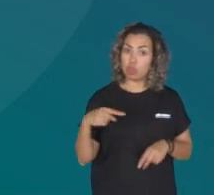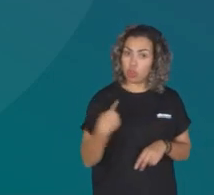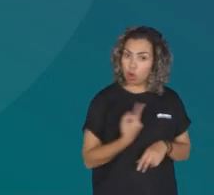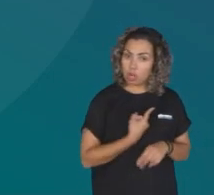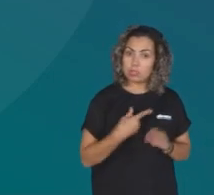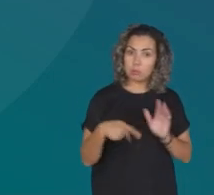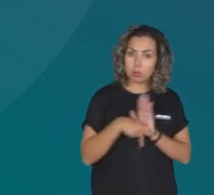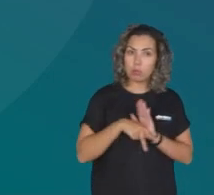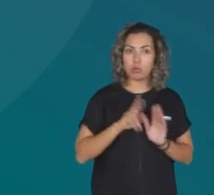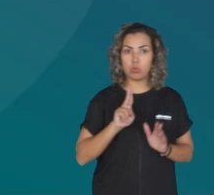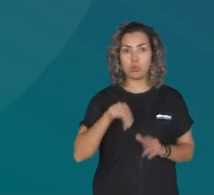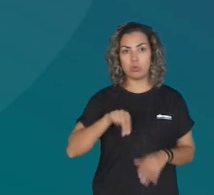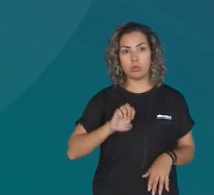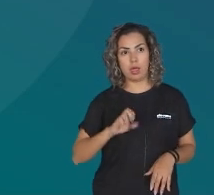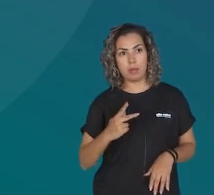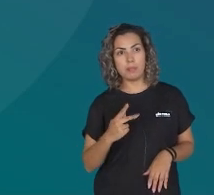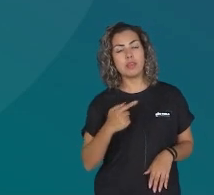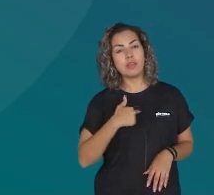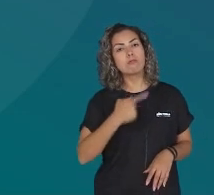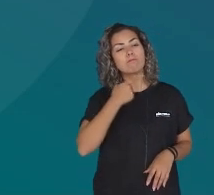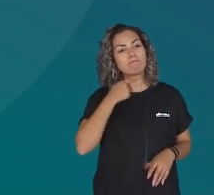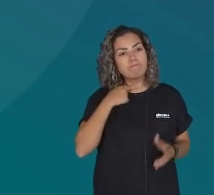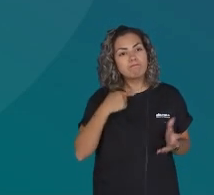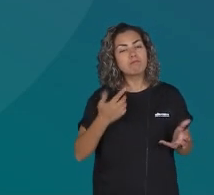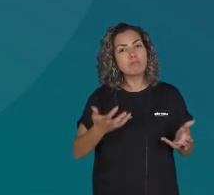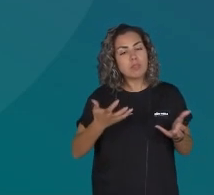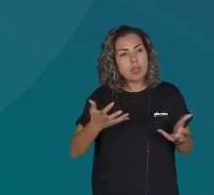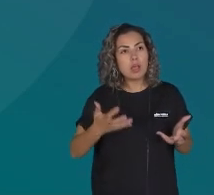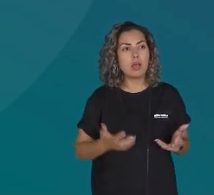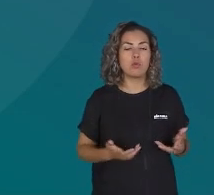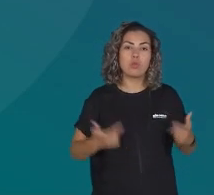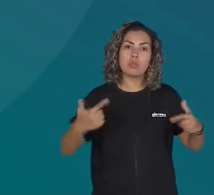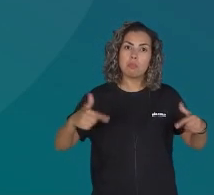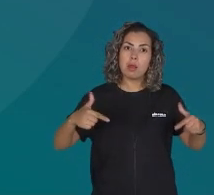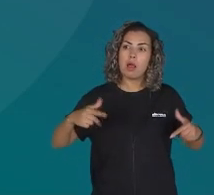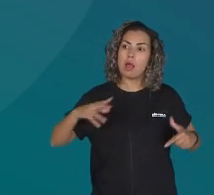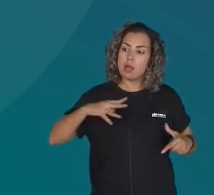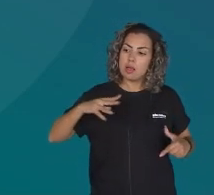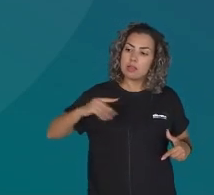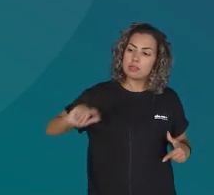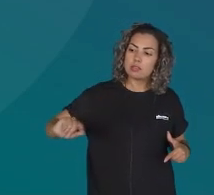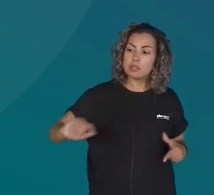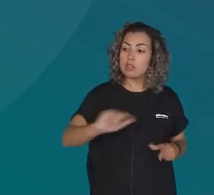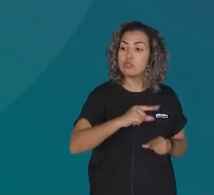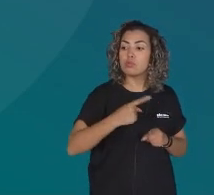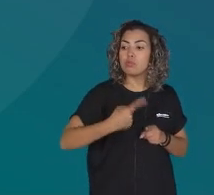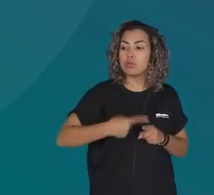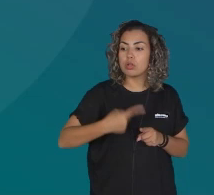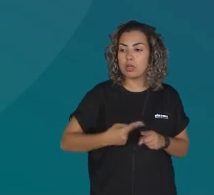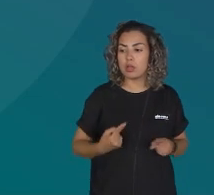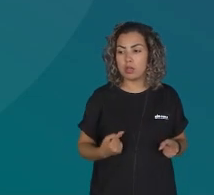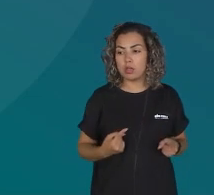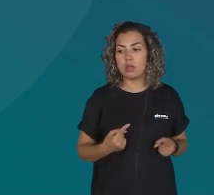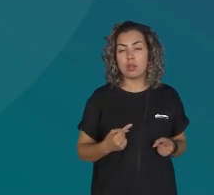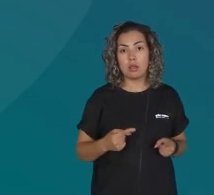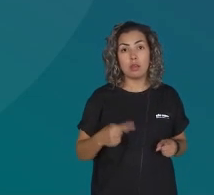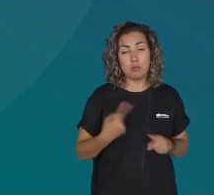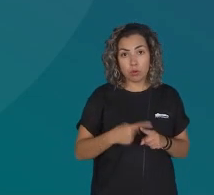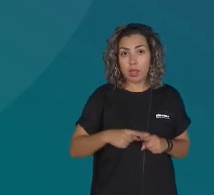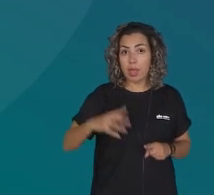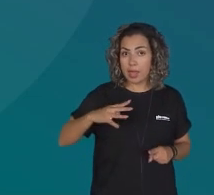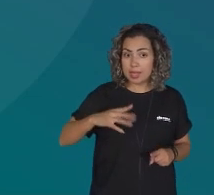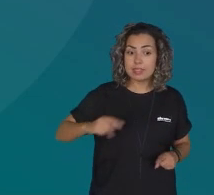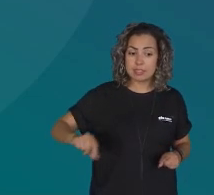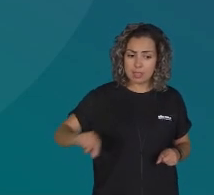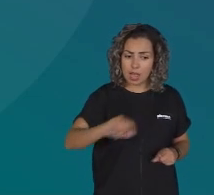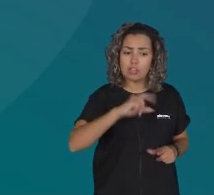very closely with the cities and the cities network, because cities is huge power. You know, you can do quite a lot